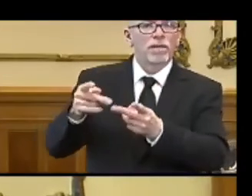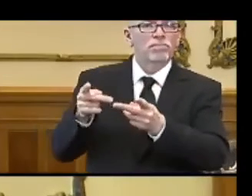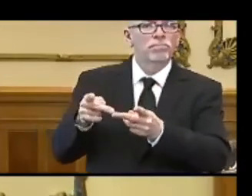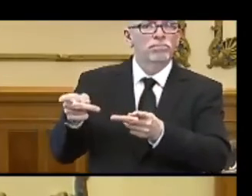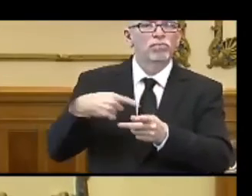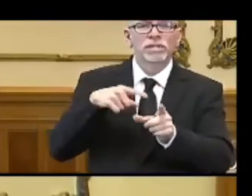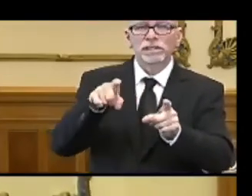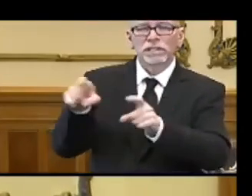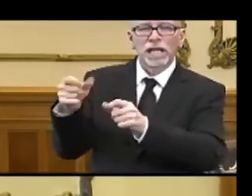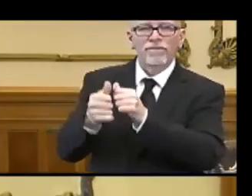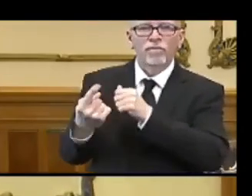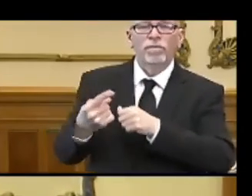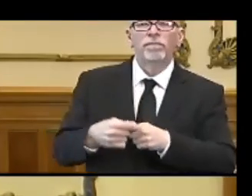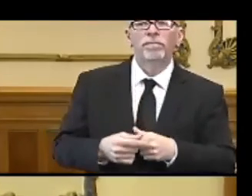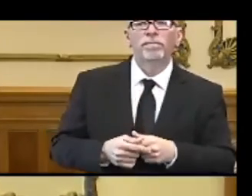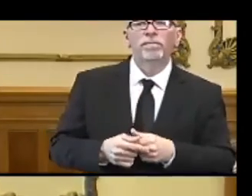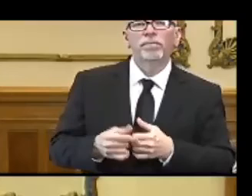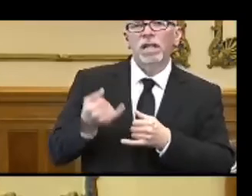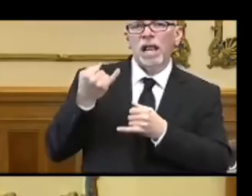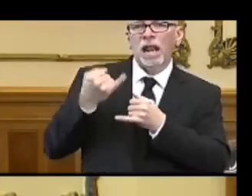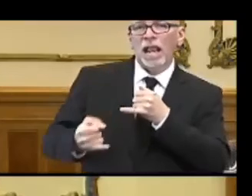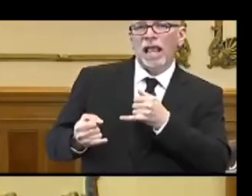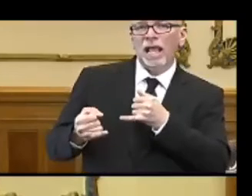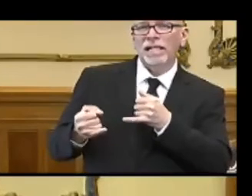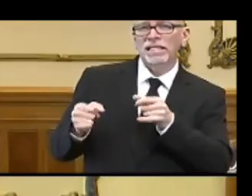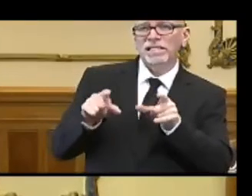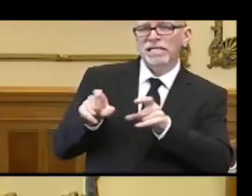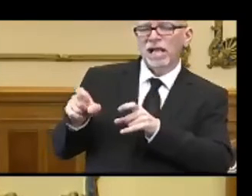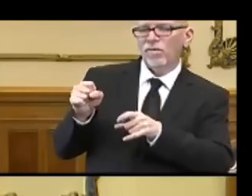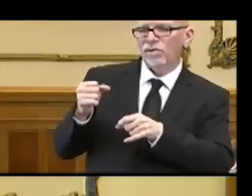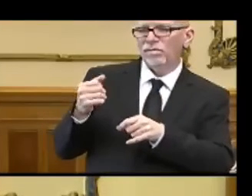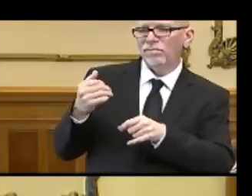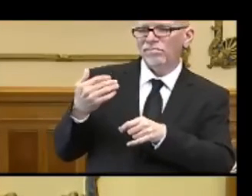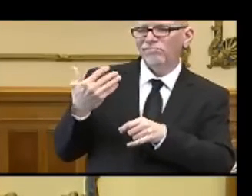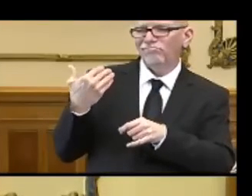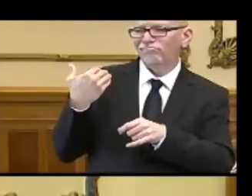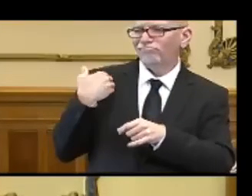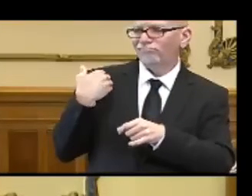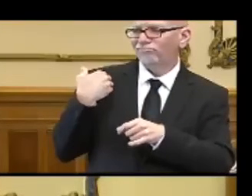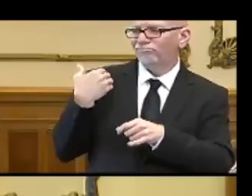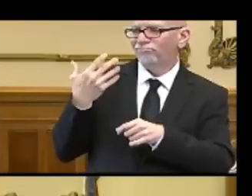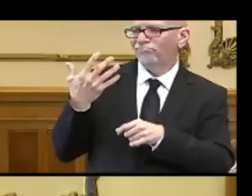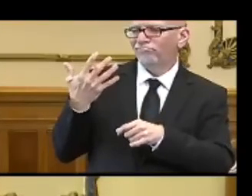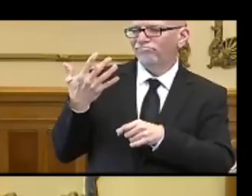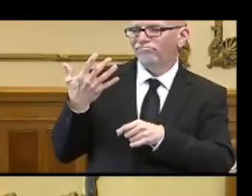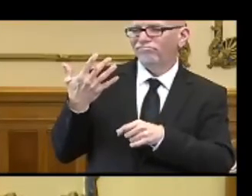facility. The last batch we did was earlier